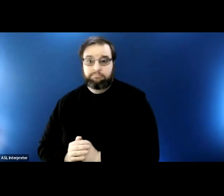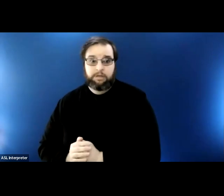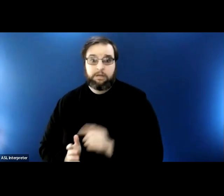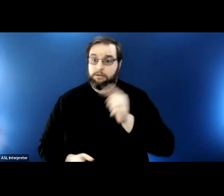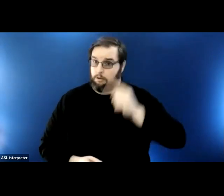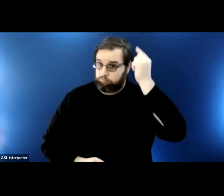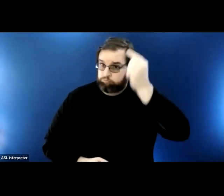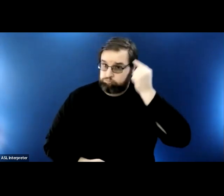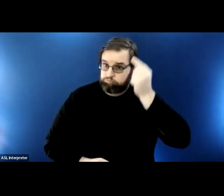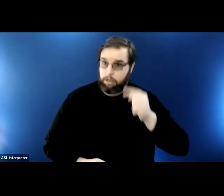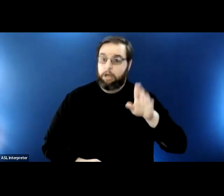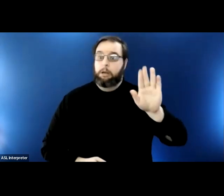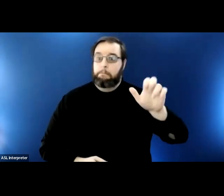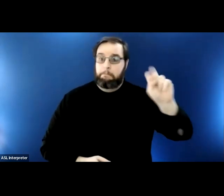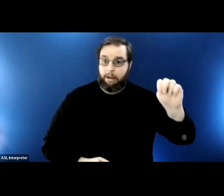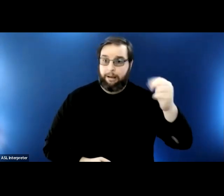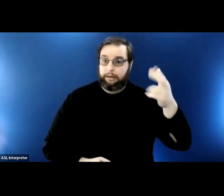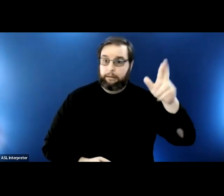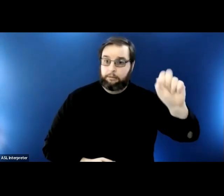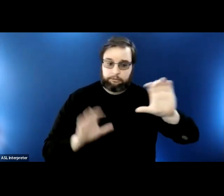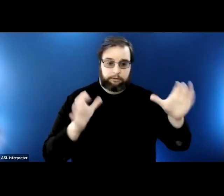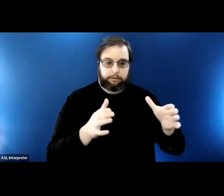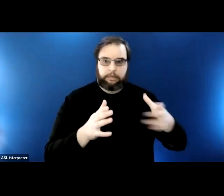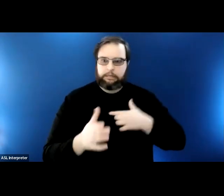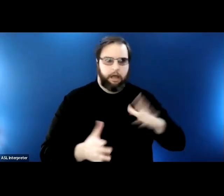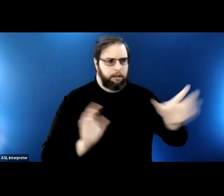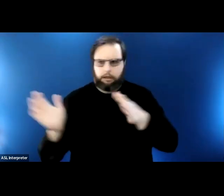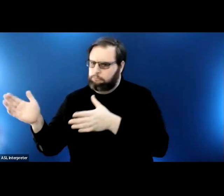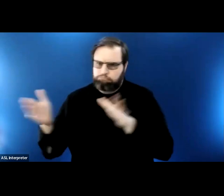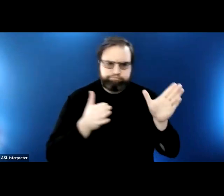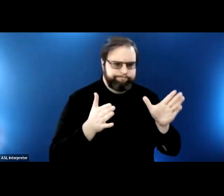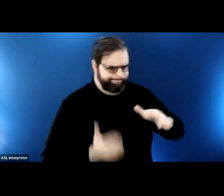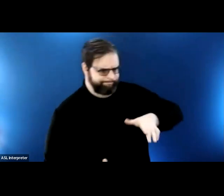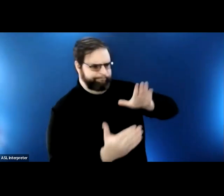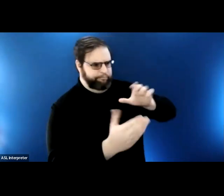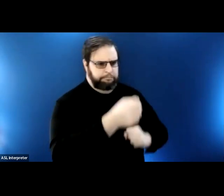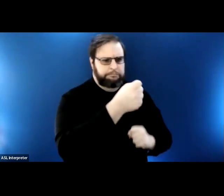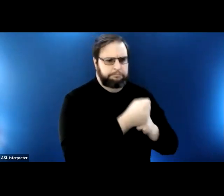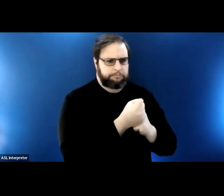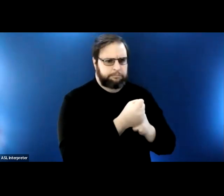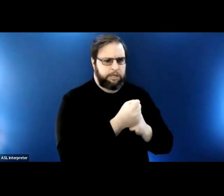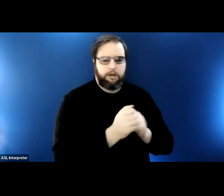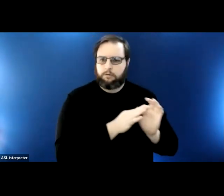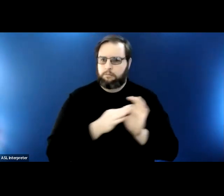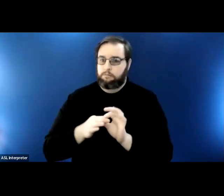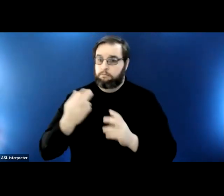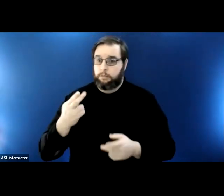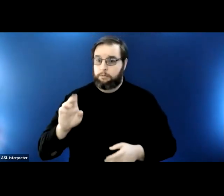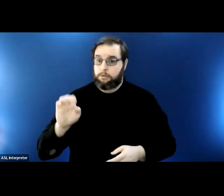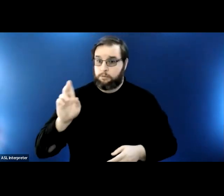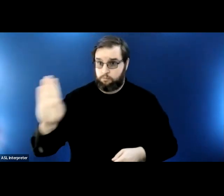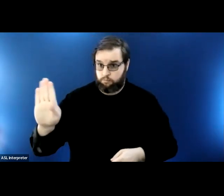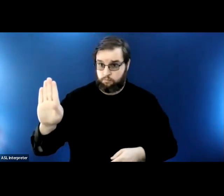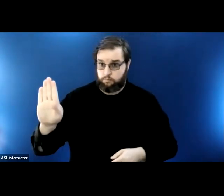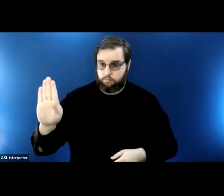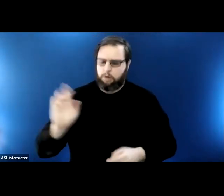why the Biden-Harris administration has placed so much attention and support around HBCUs, I encourage you to look at